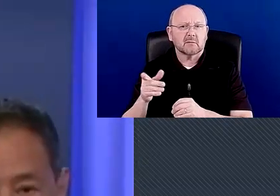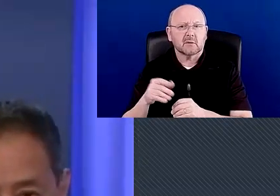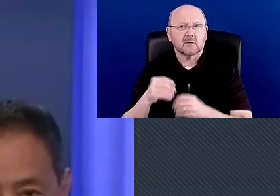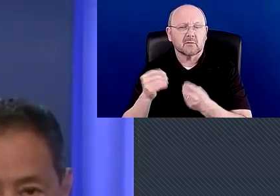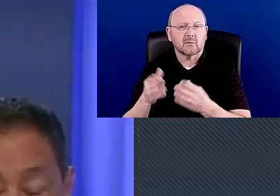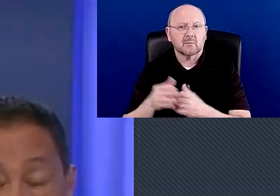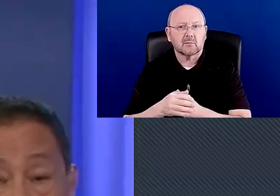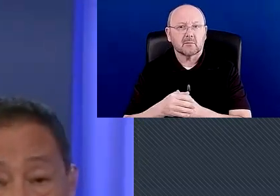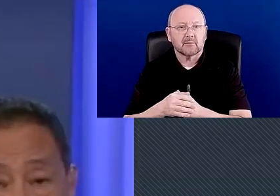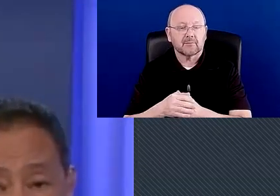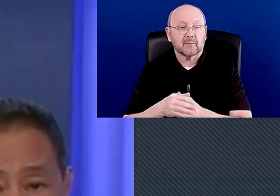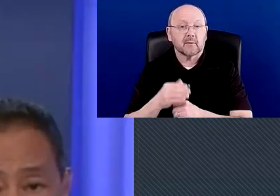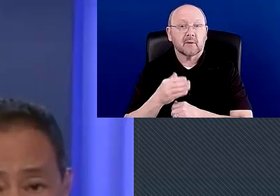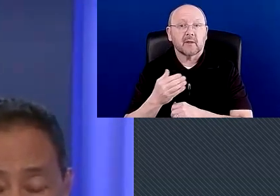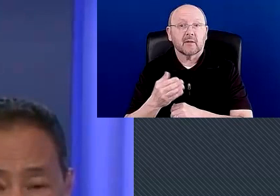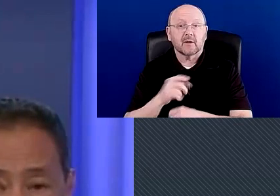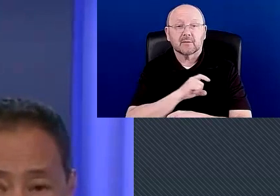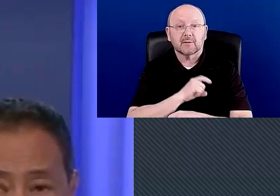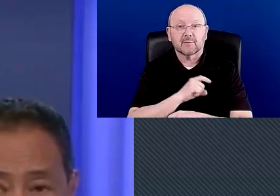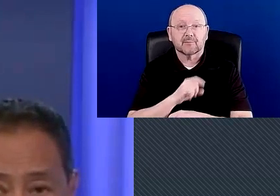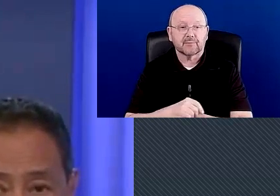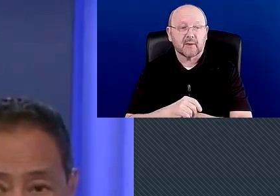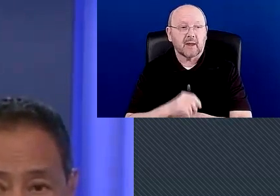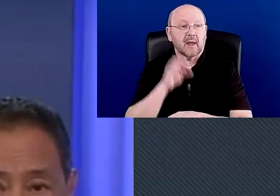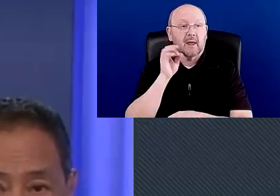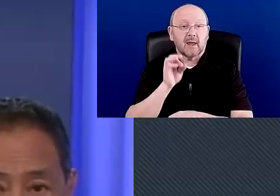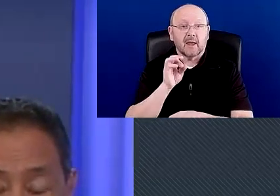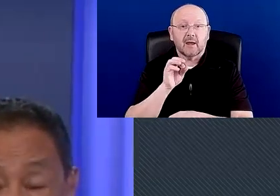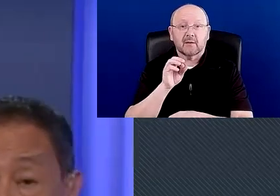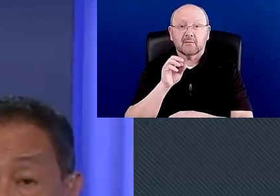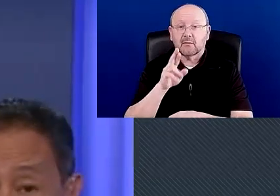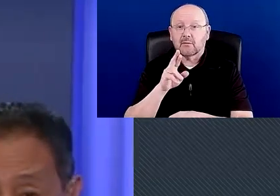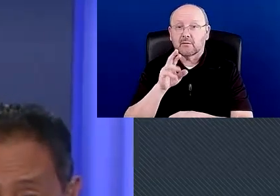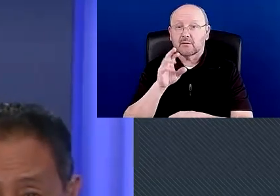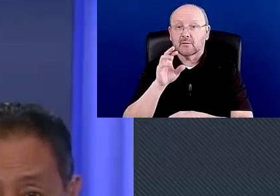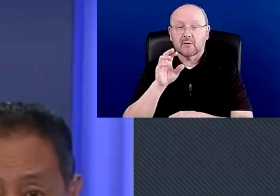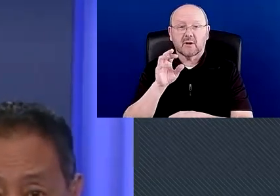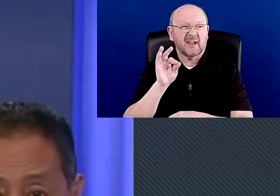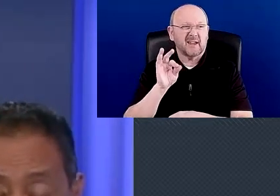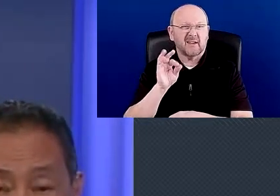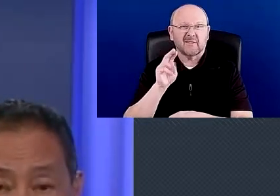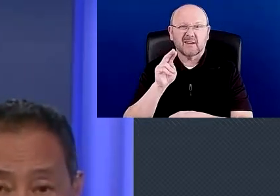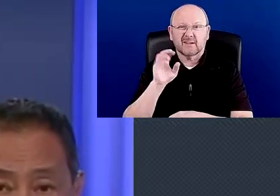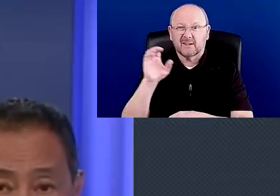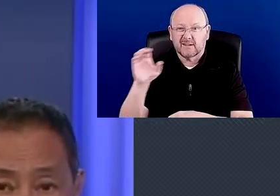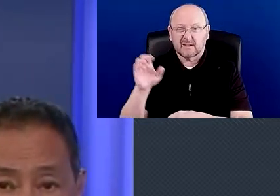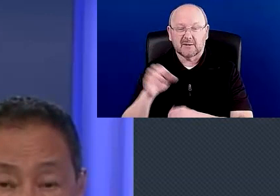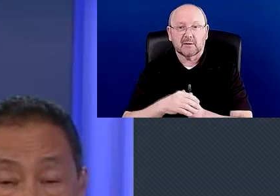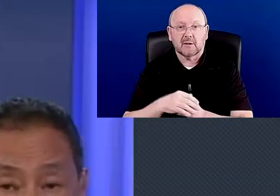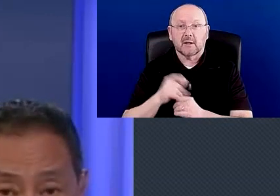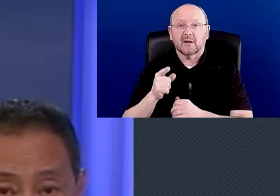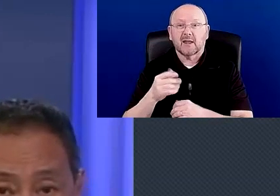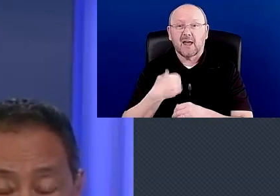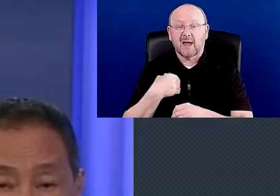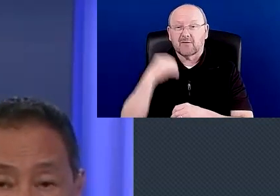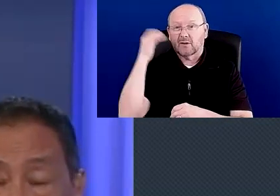Thank you, Officer Peruch. Fresno City College is helping students succeed by giving them extra support. The Adult Education Program works